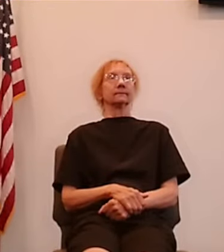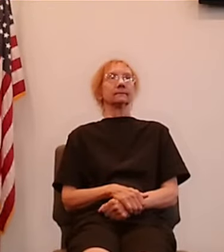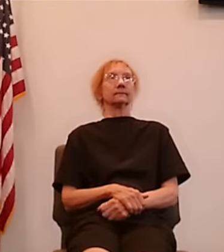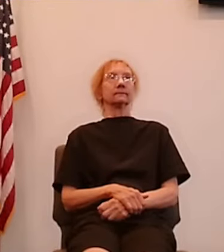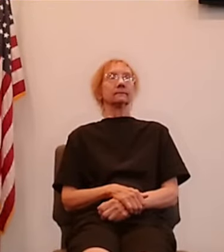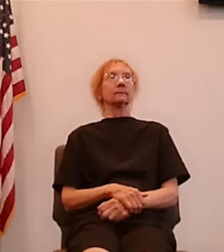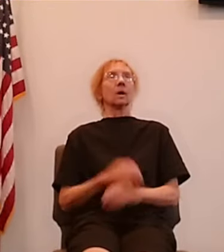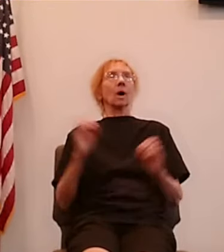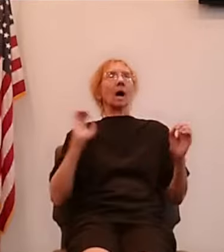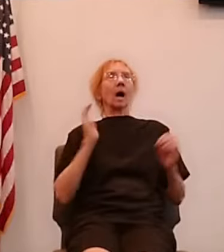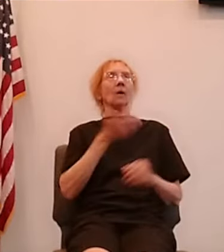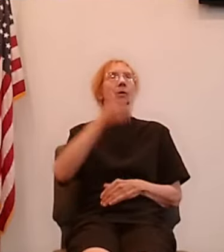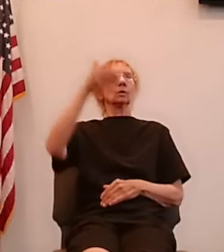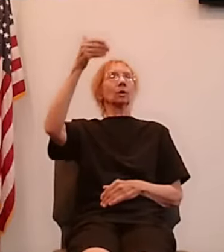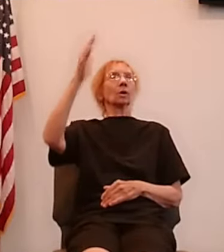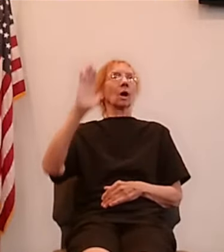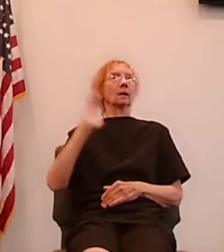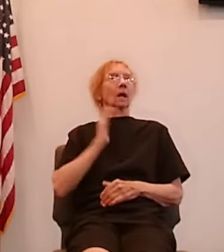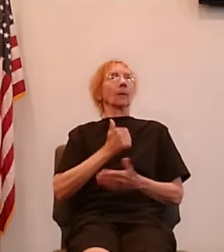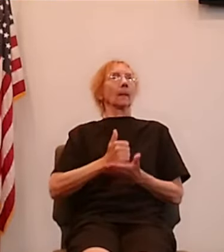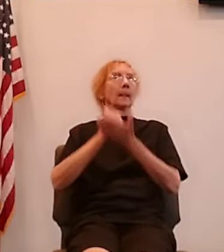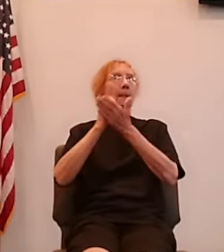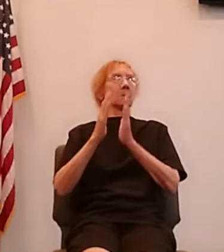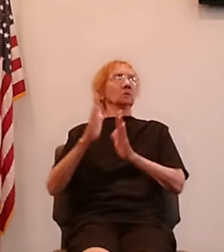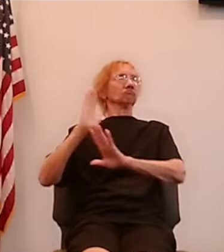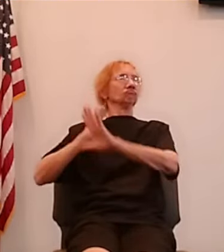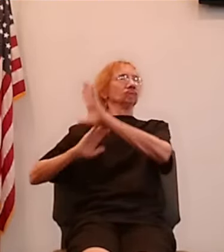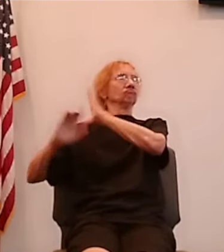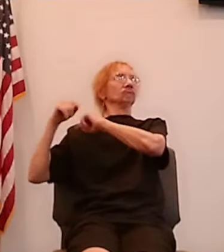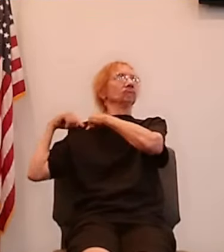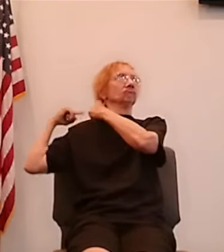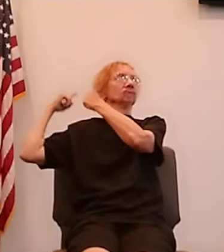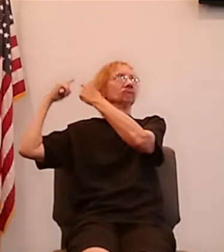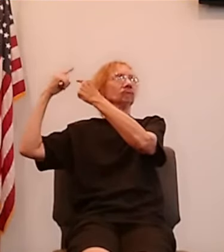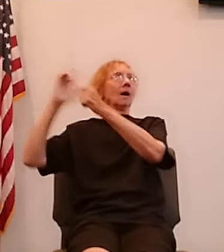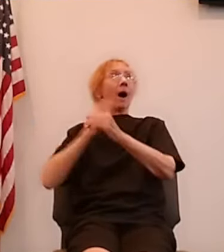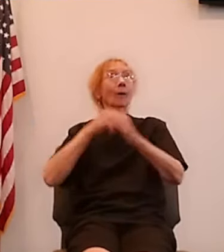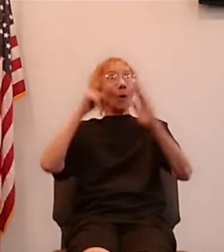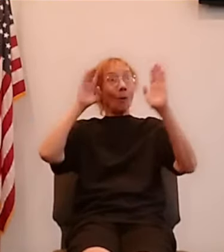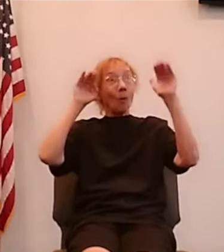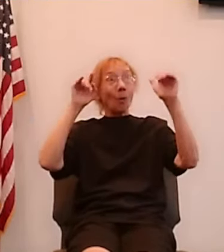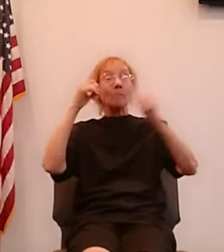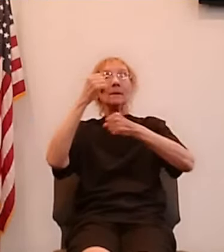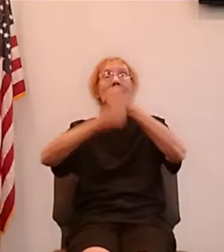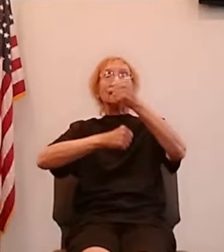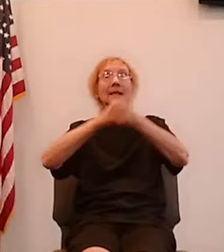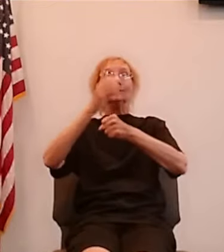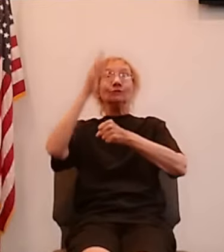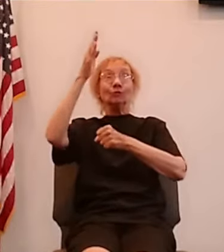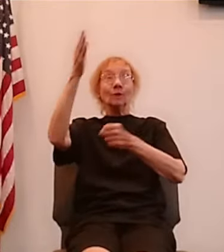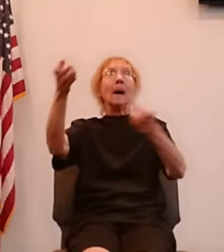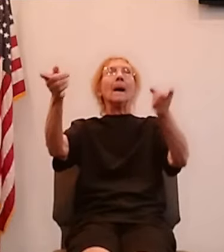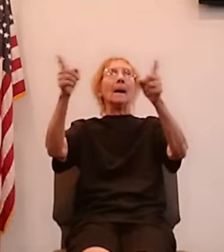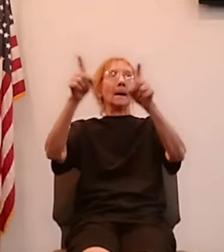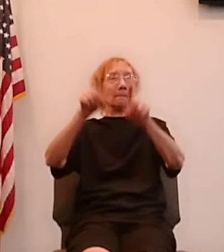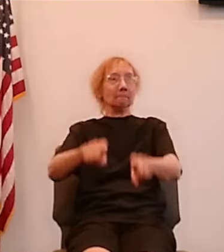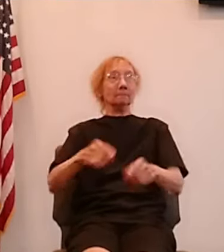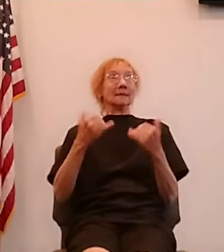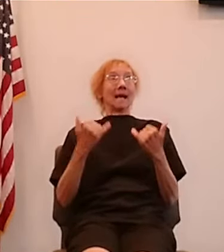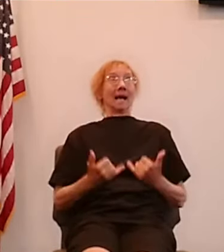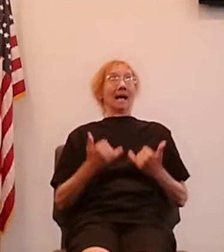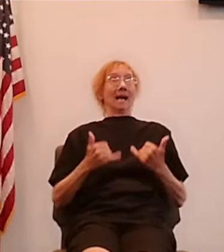Our God, our help in ages past, our hope for years to come, be